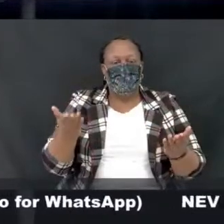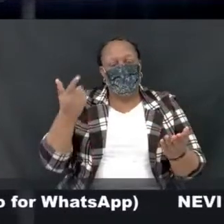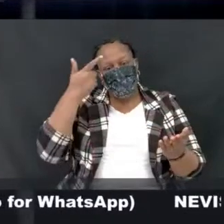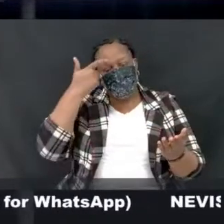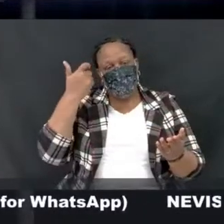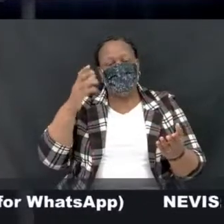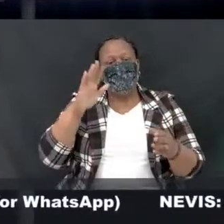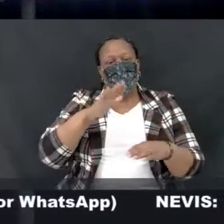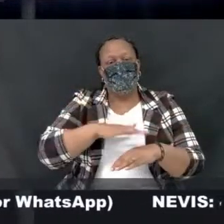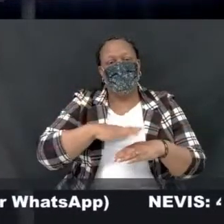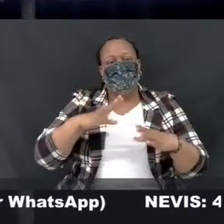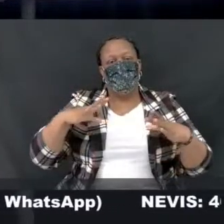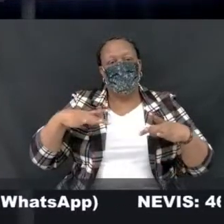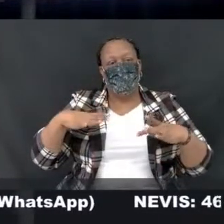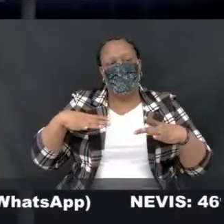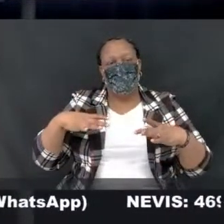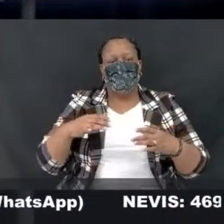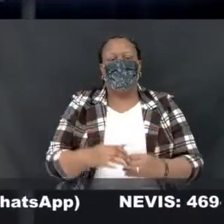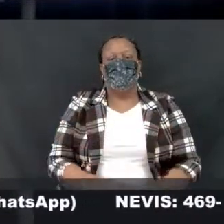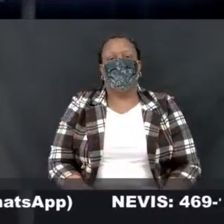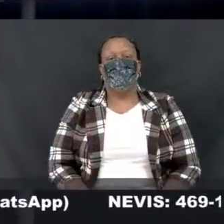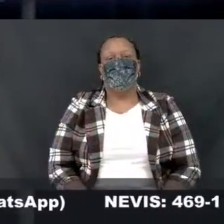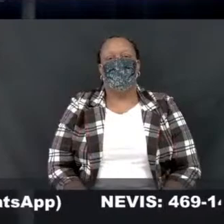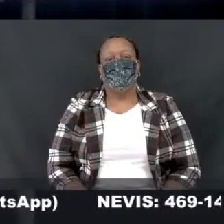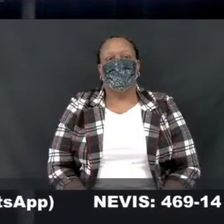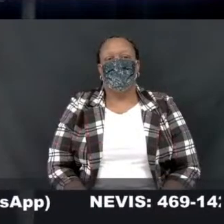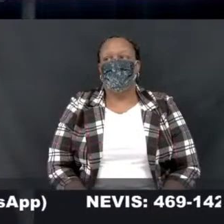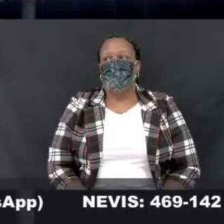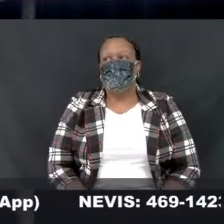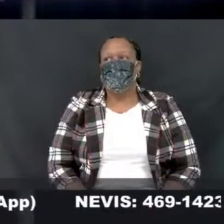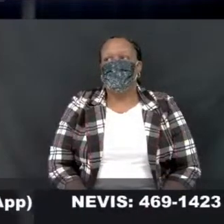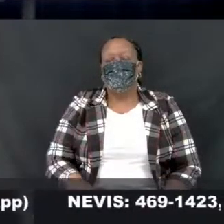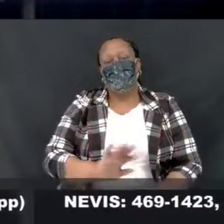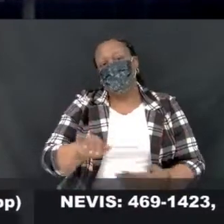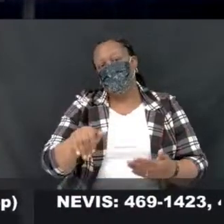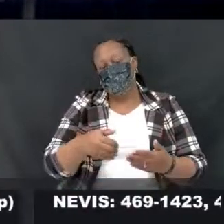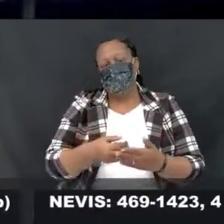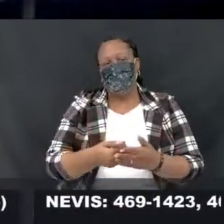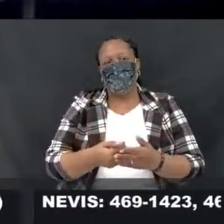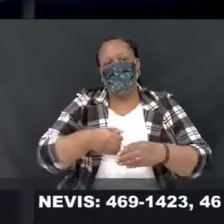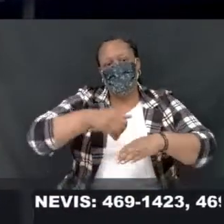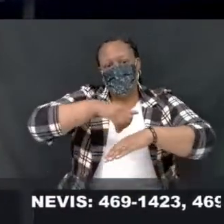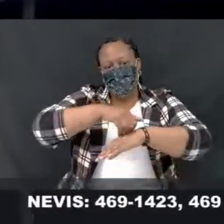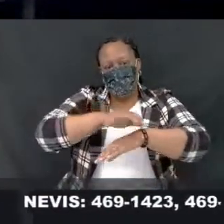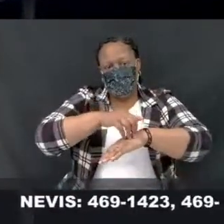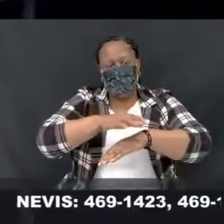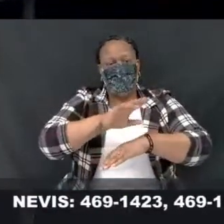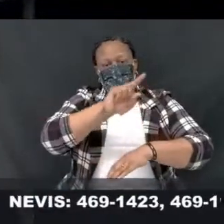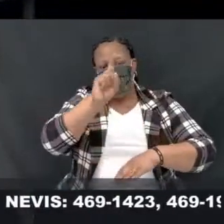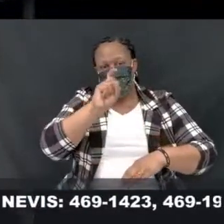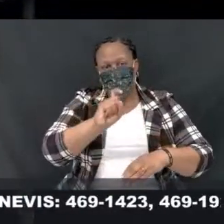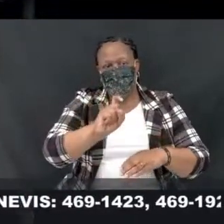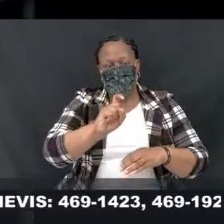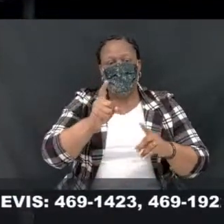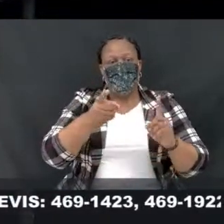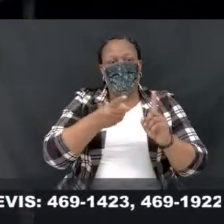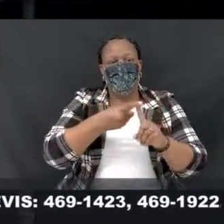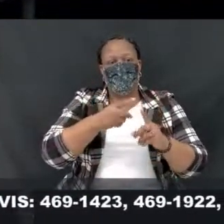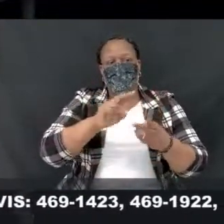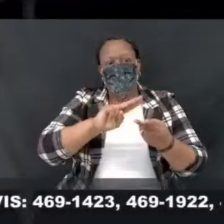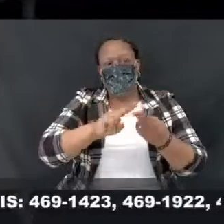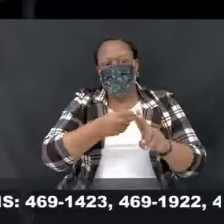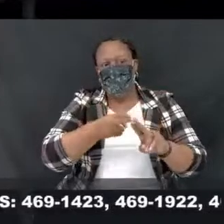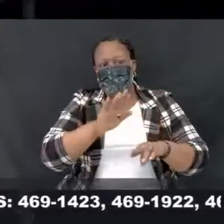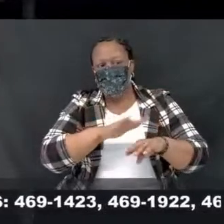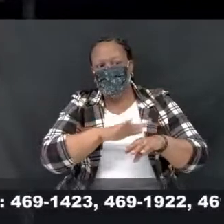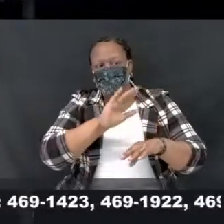Lesroy William, the Director of SKNIS. Ladies and gentlemen, please send your questions early to the number that is